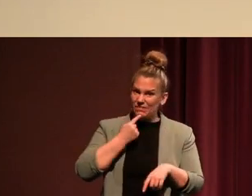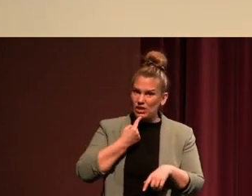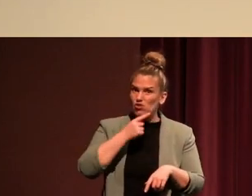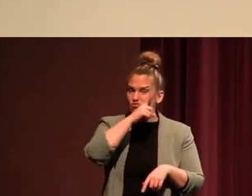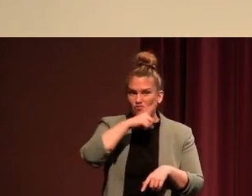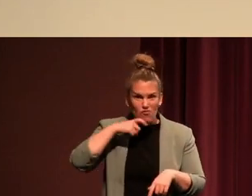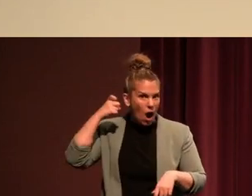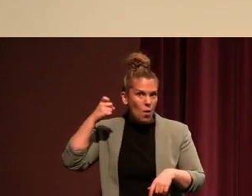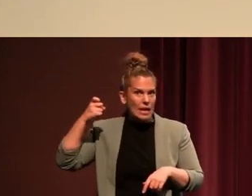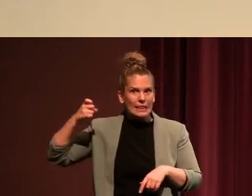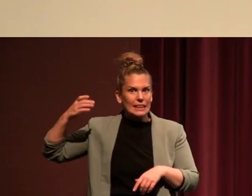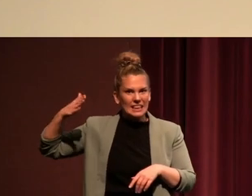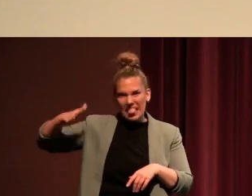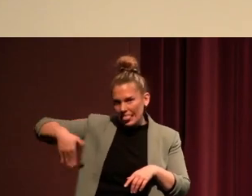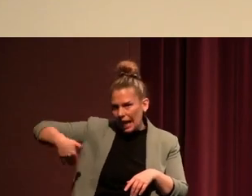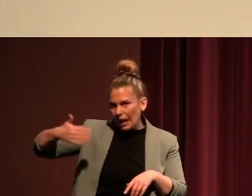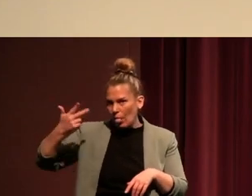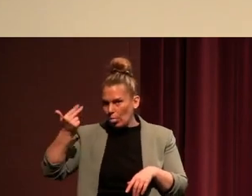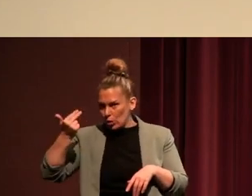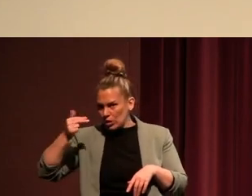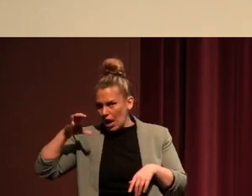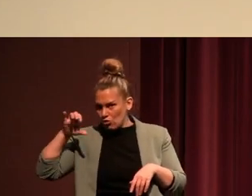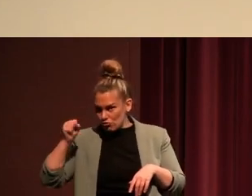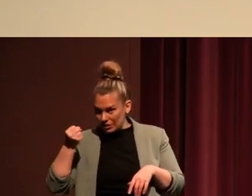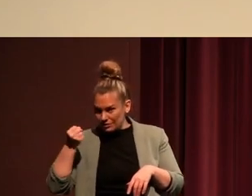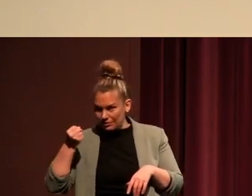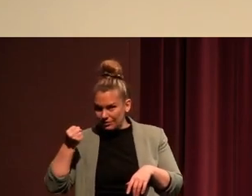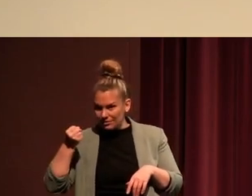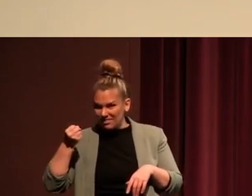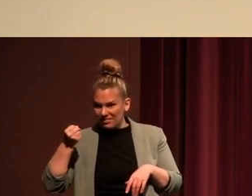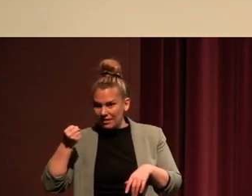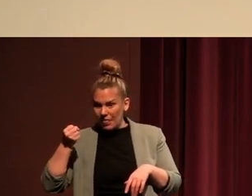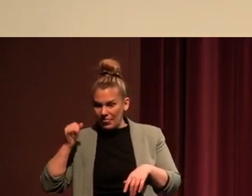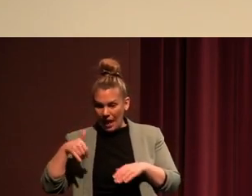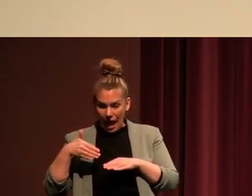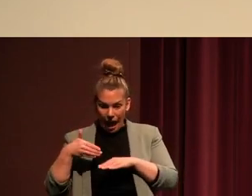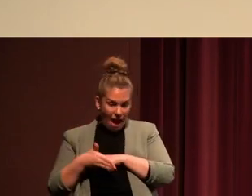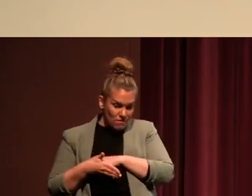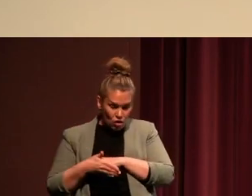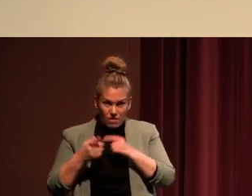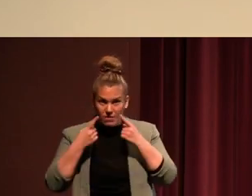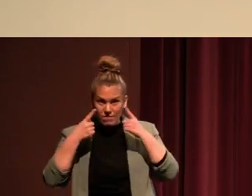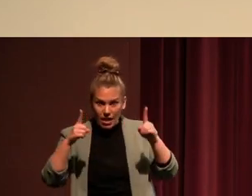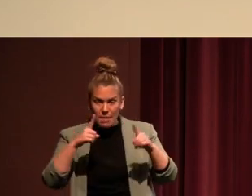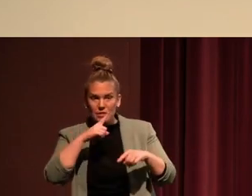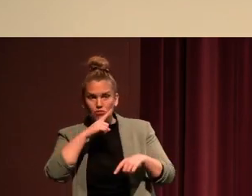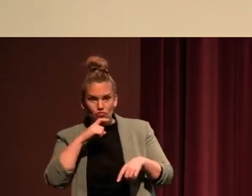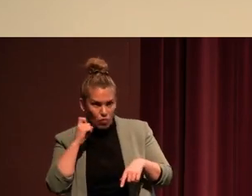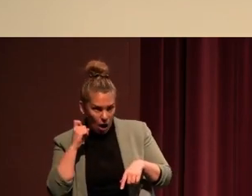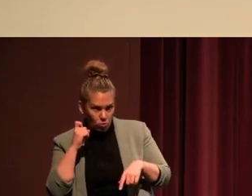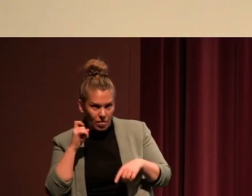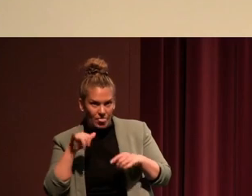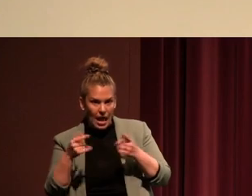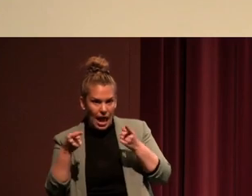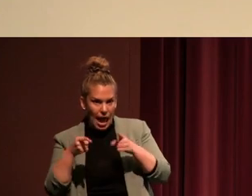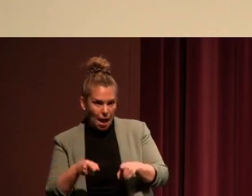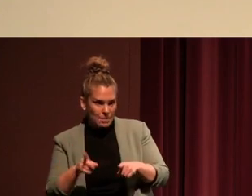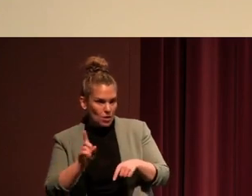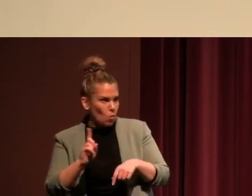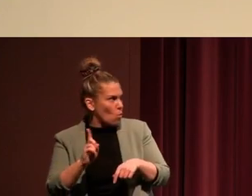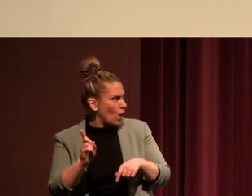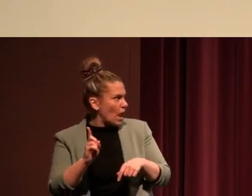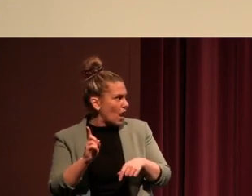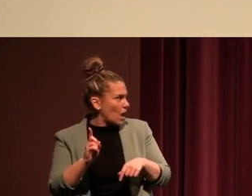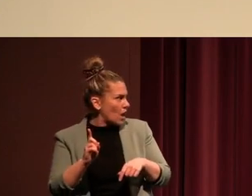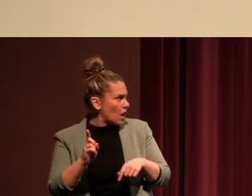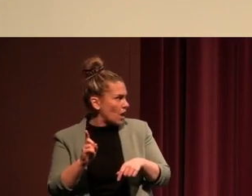1300s, which was preceded by a famous drought of the 1200s, which led to the abandonment of Pueblo settlements